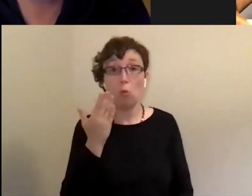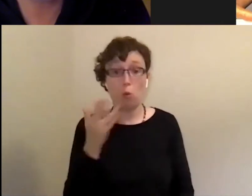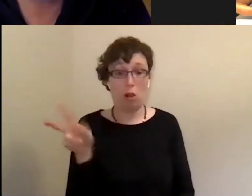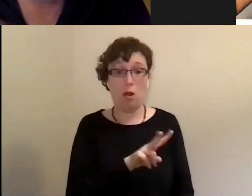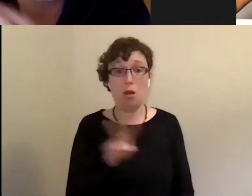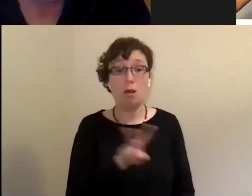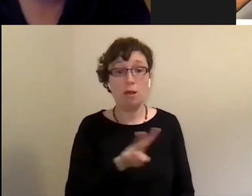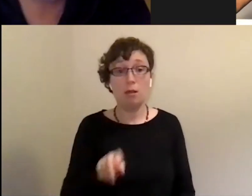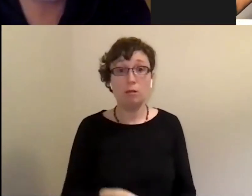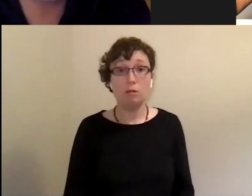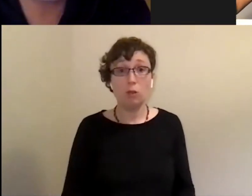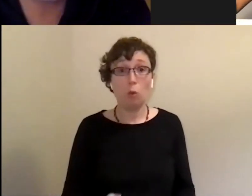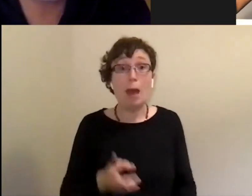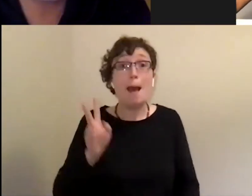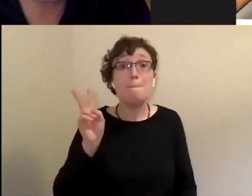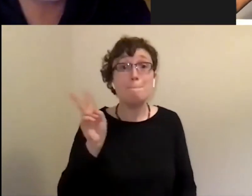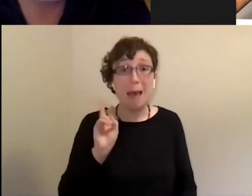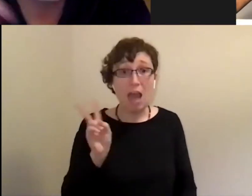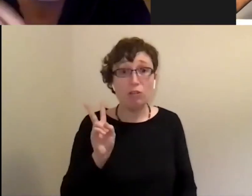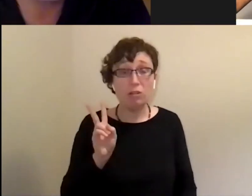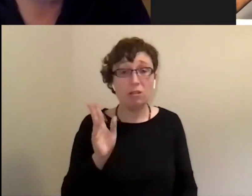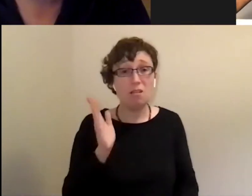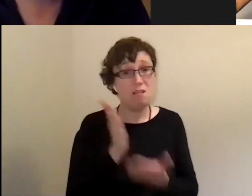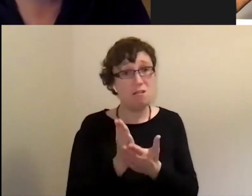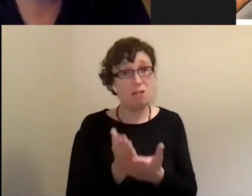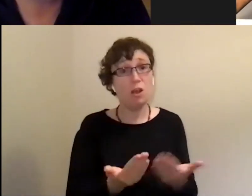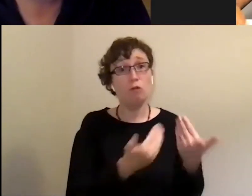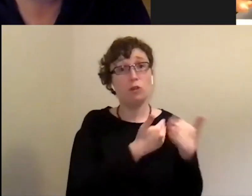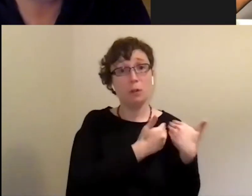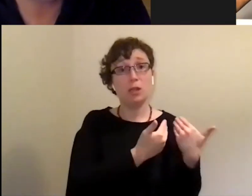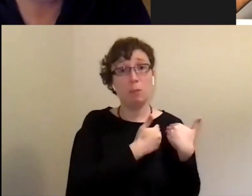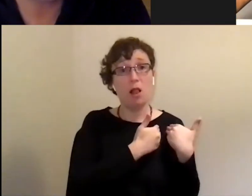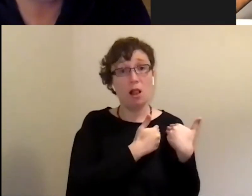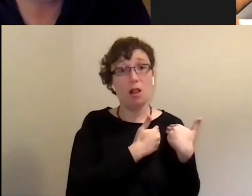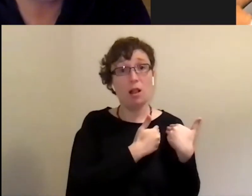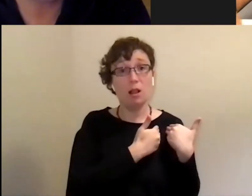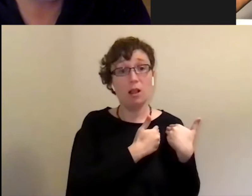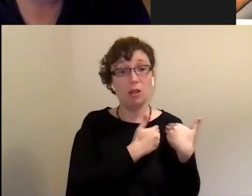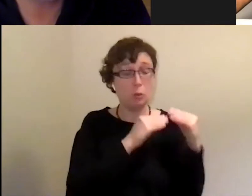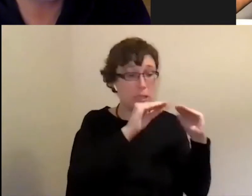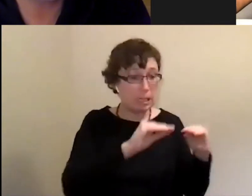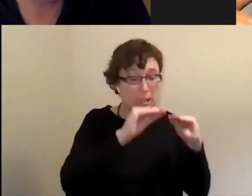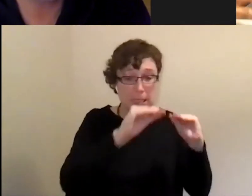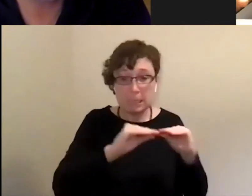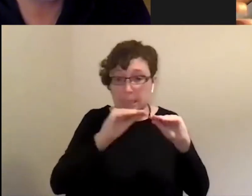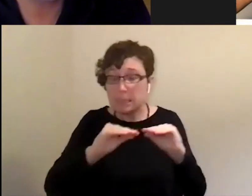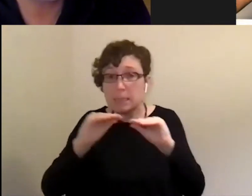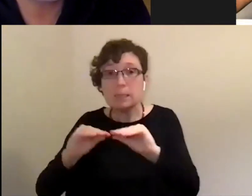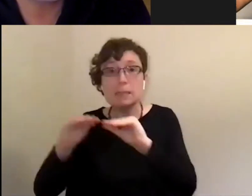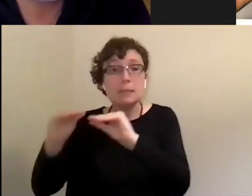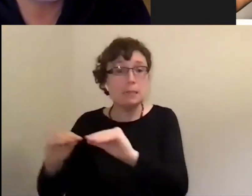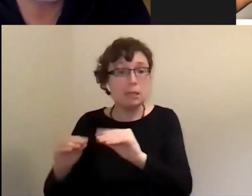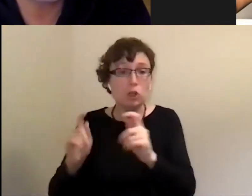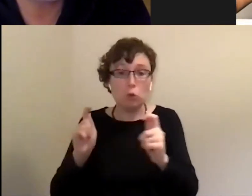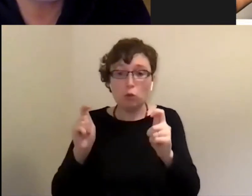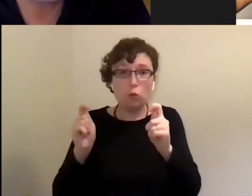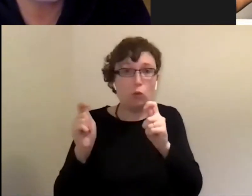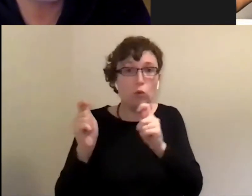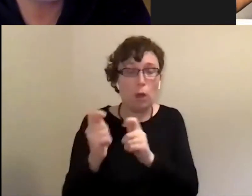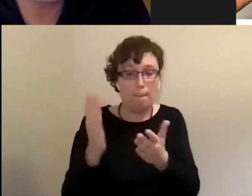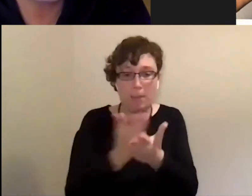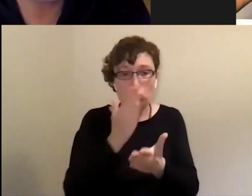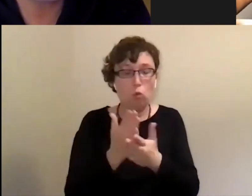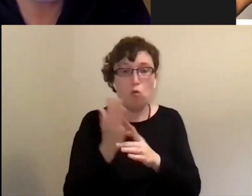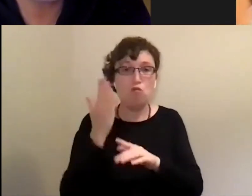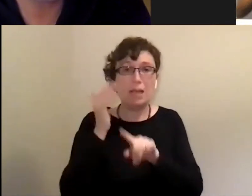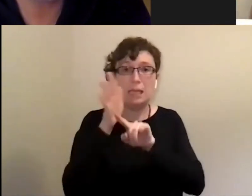your responsibility. As a friend, as a mother, as an ally, it's your responsibility to